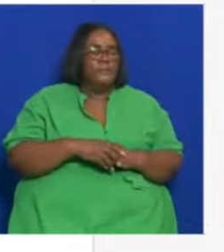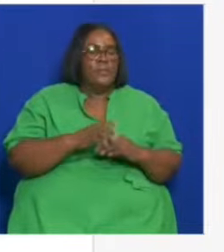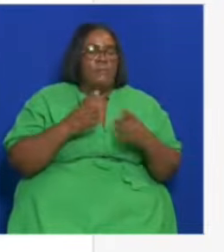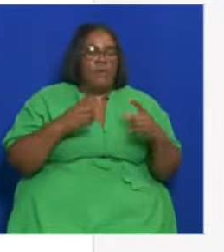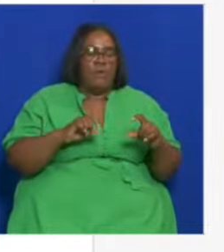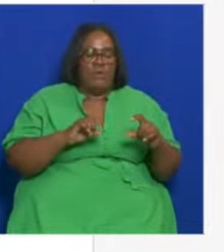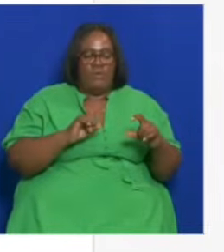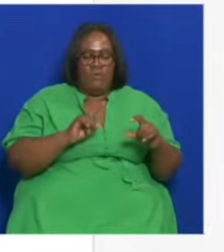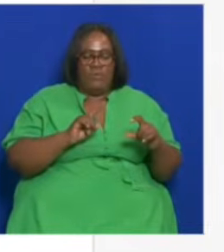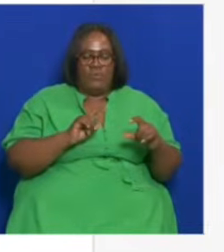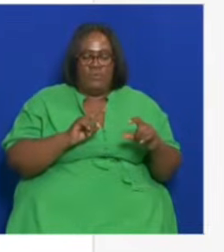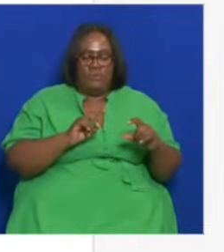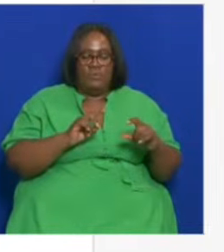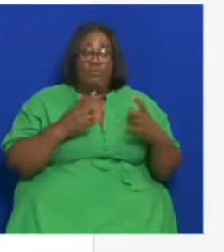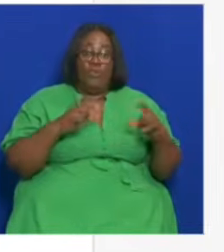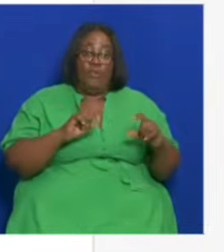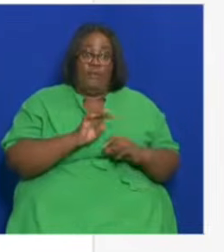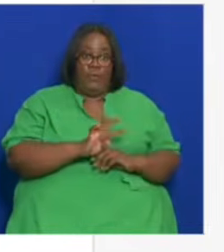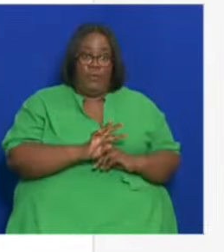4.